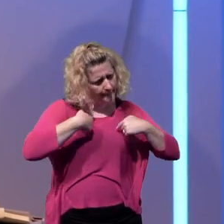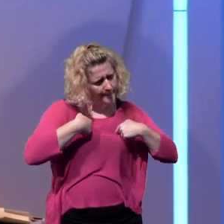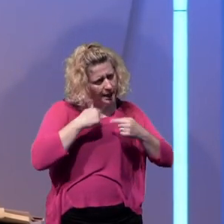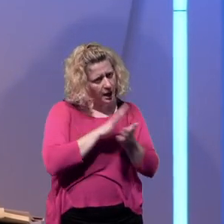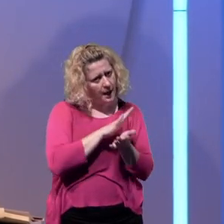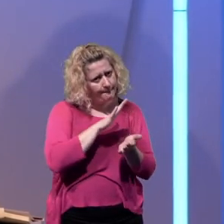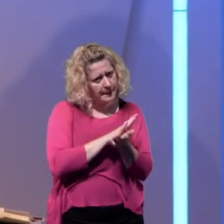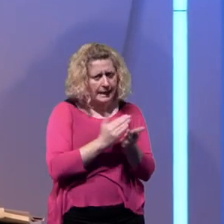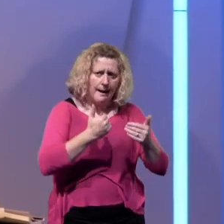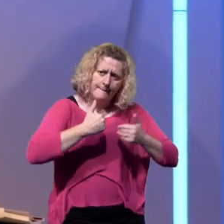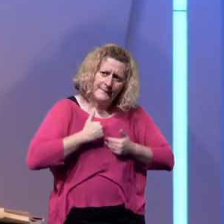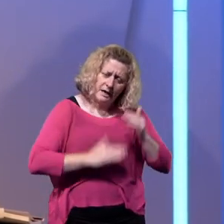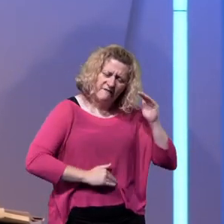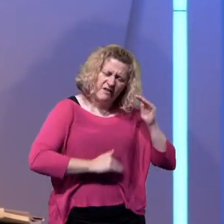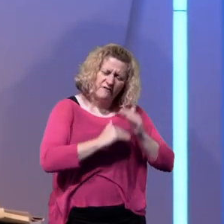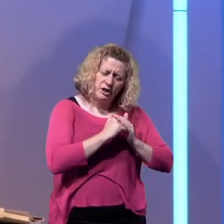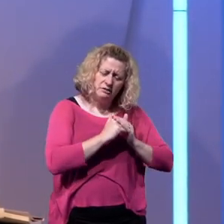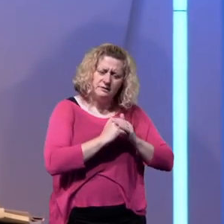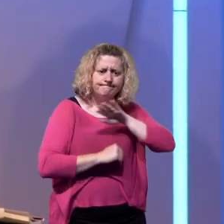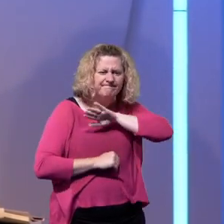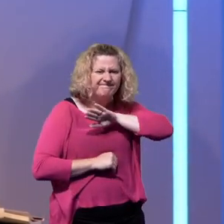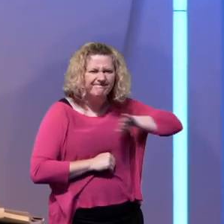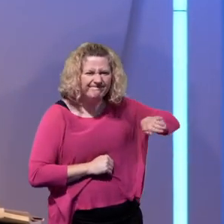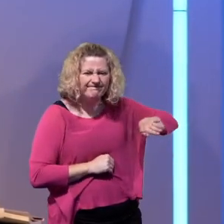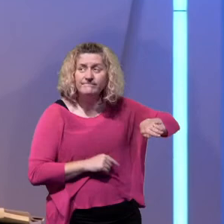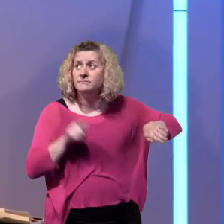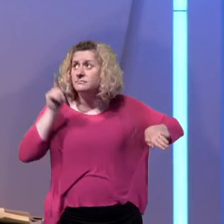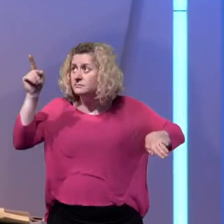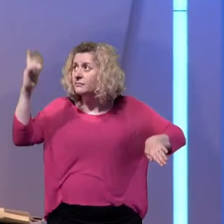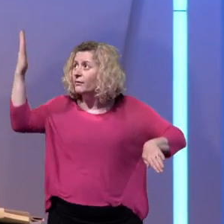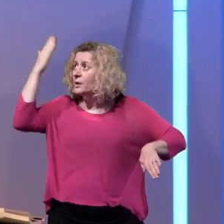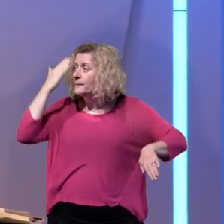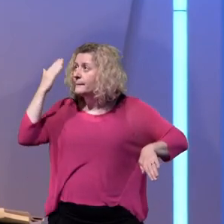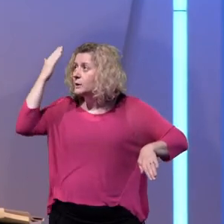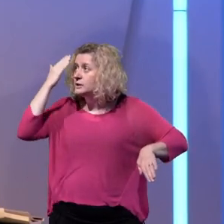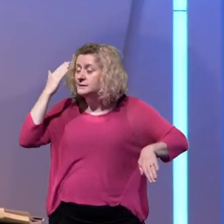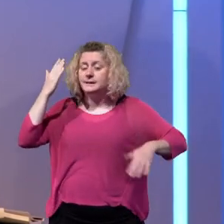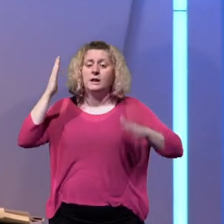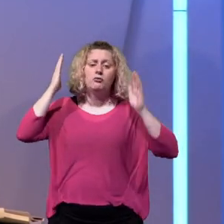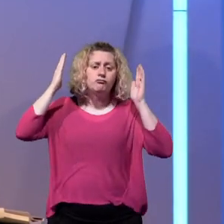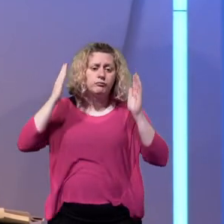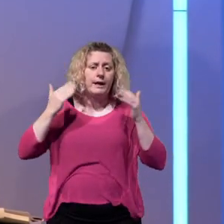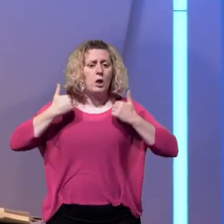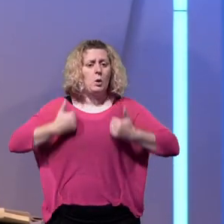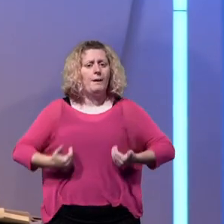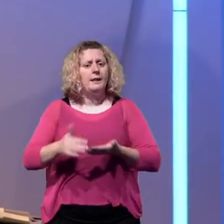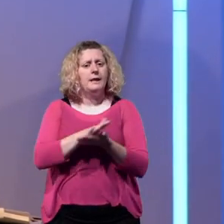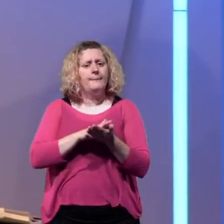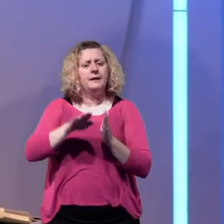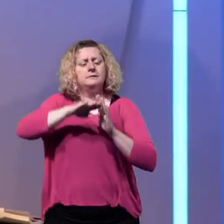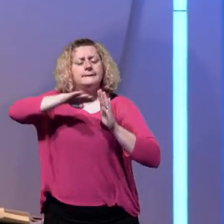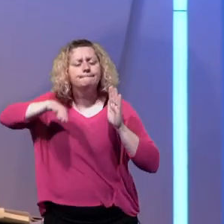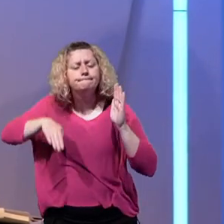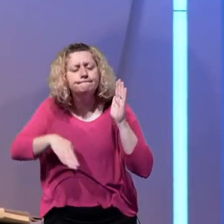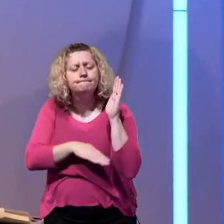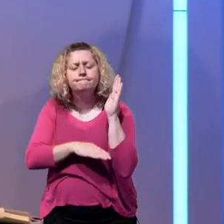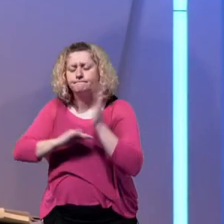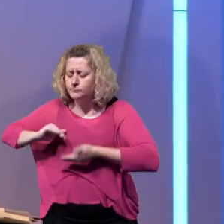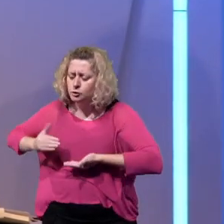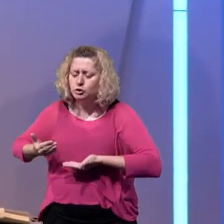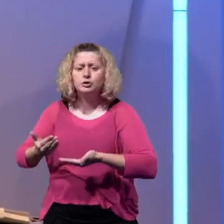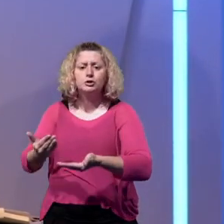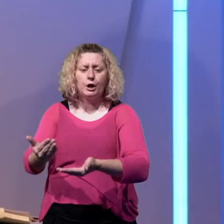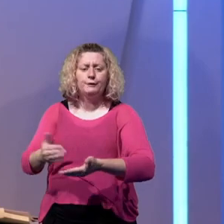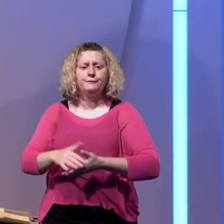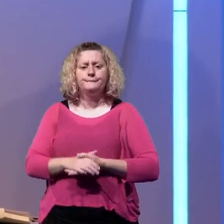us. Real nobility is the nobility of the servant. J.C. Ryle wrote of this, the greatest clergyman in